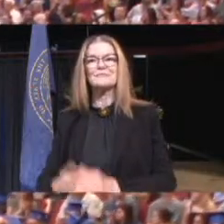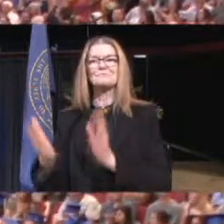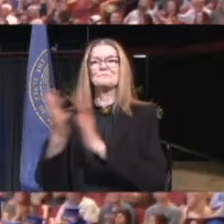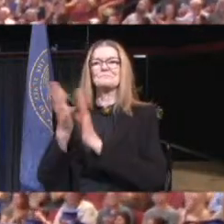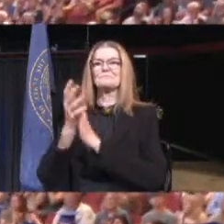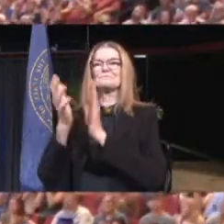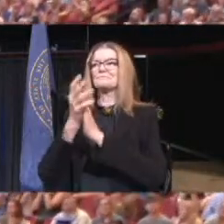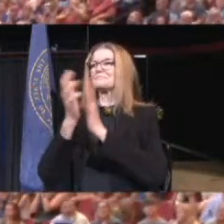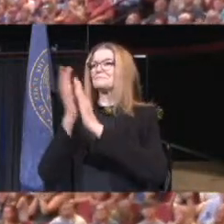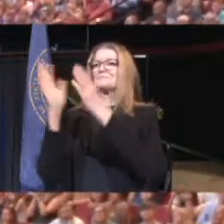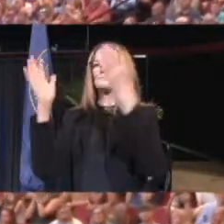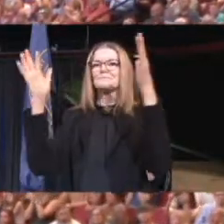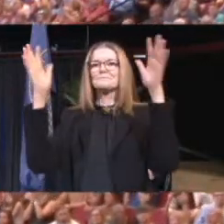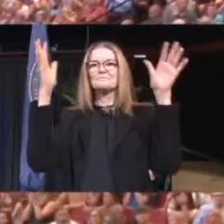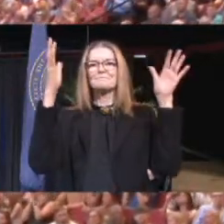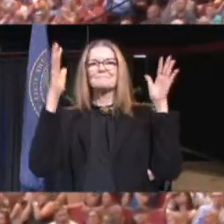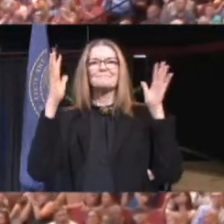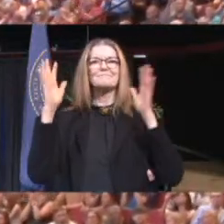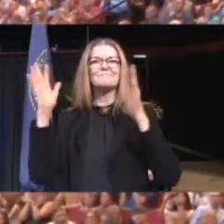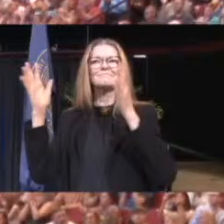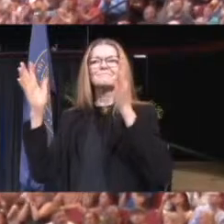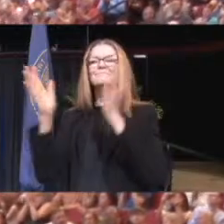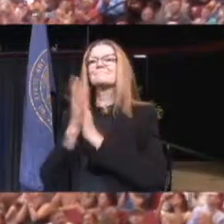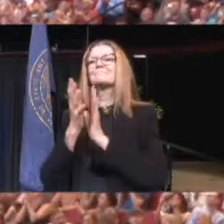2022. Nice job, guys. Nice job.